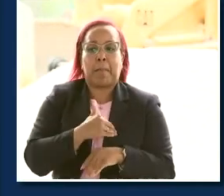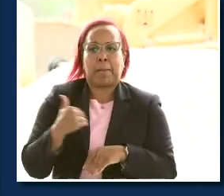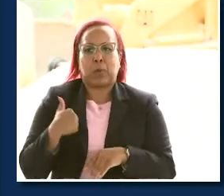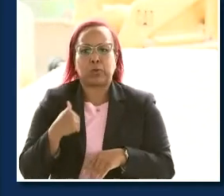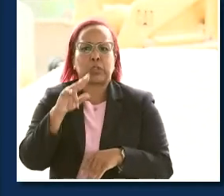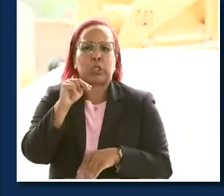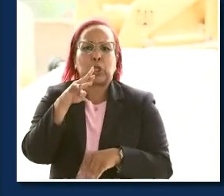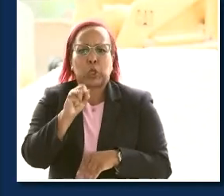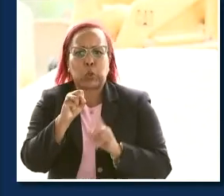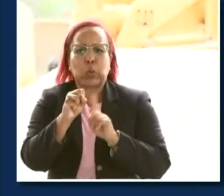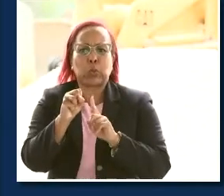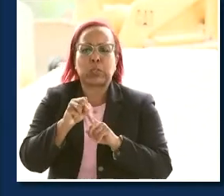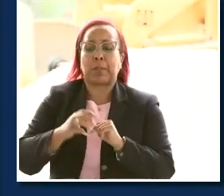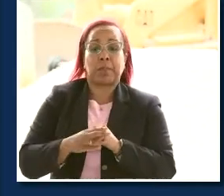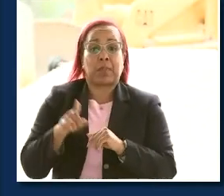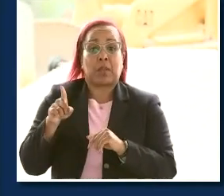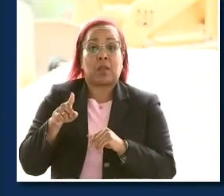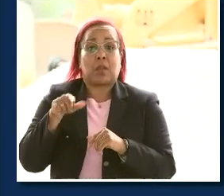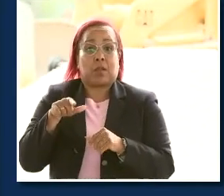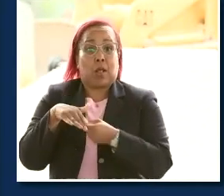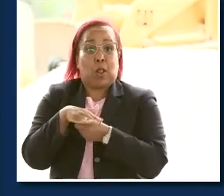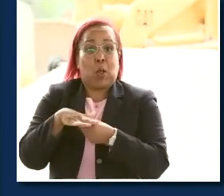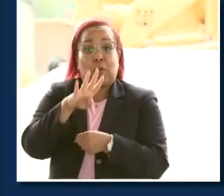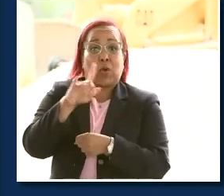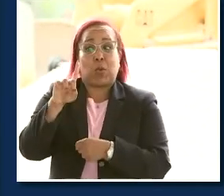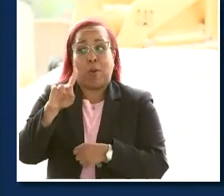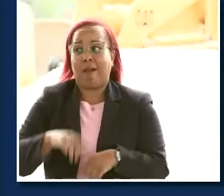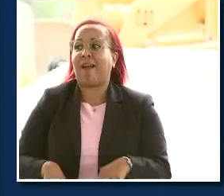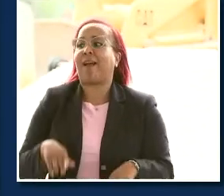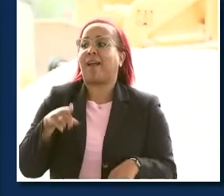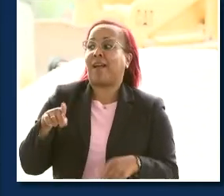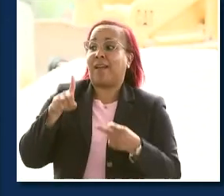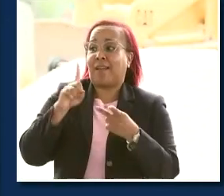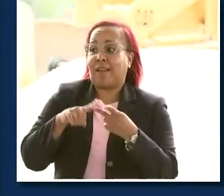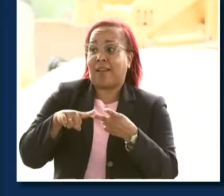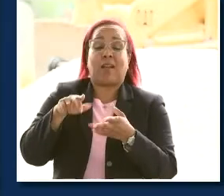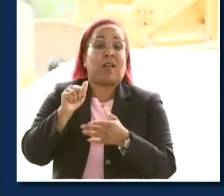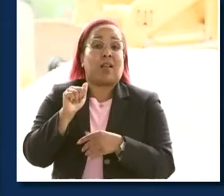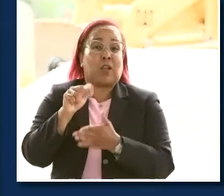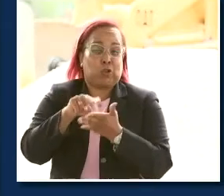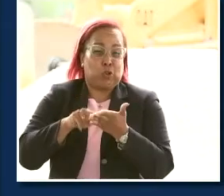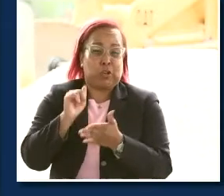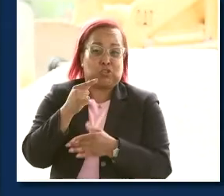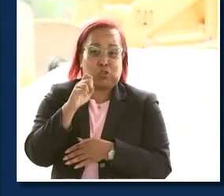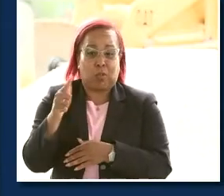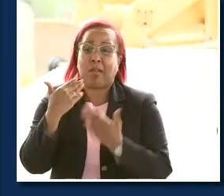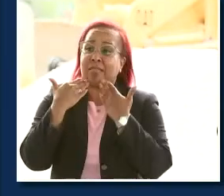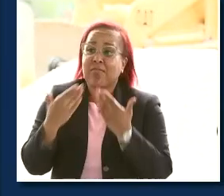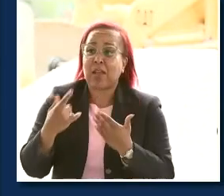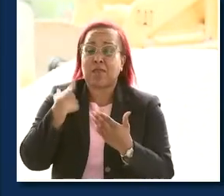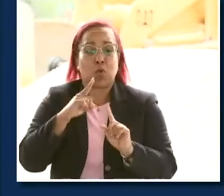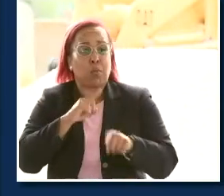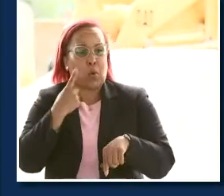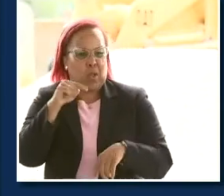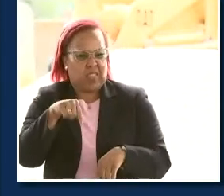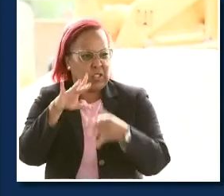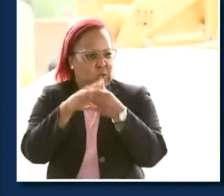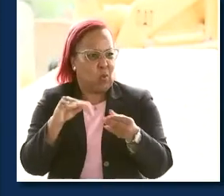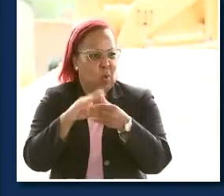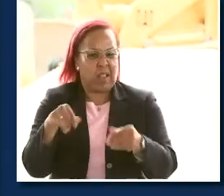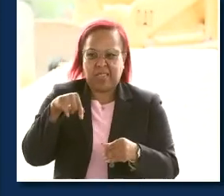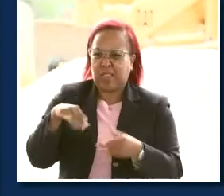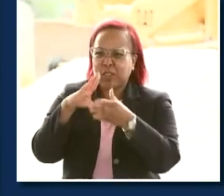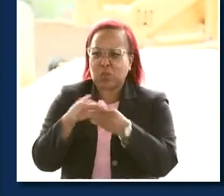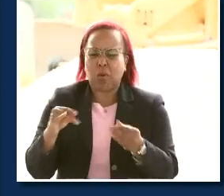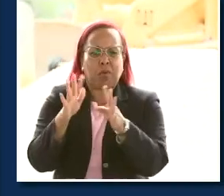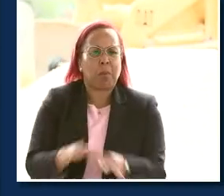News Guild, Writers Guild, NABET Local 41, the IBW 1220 journalists. Thank you. You know, thanks for reporting on this story